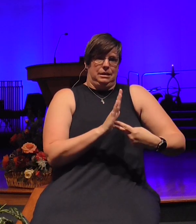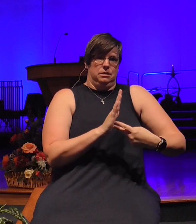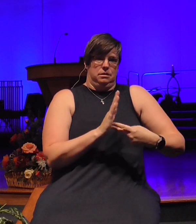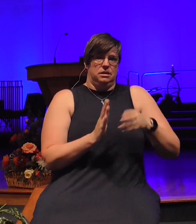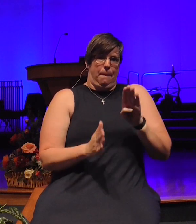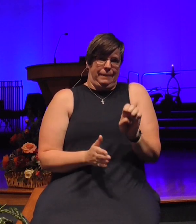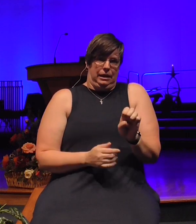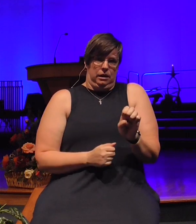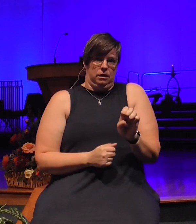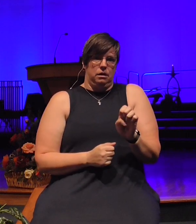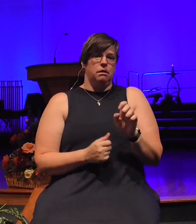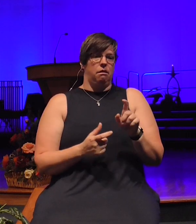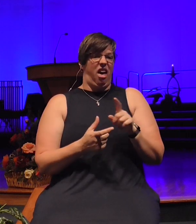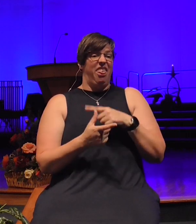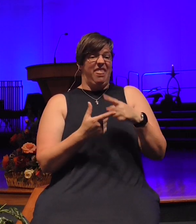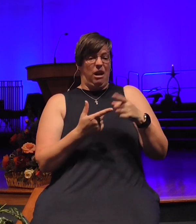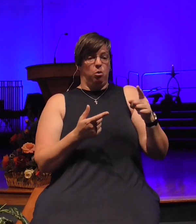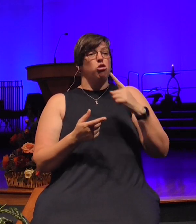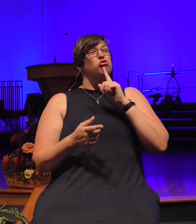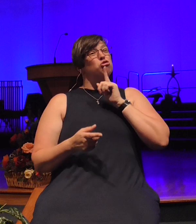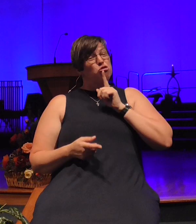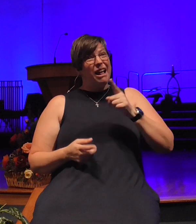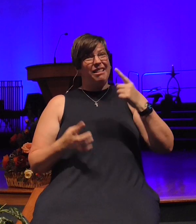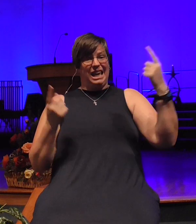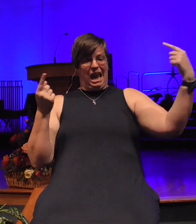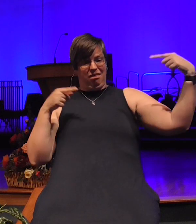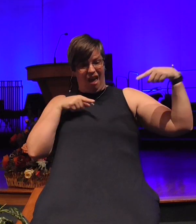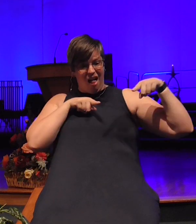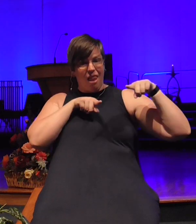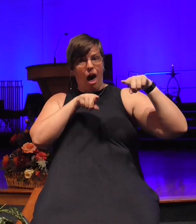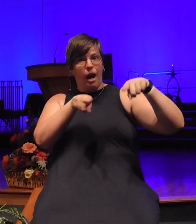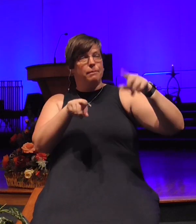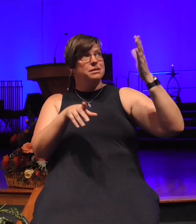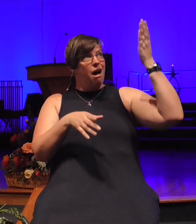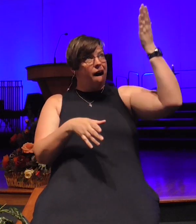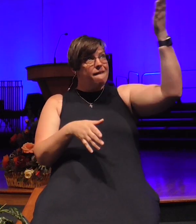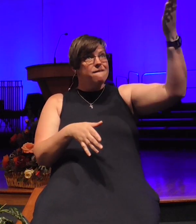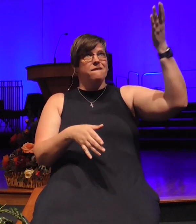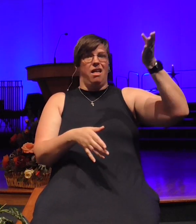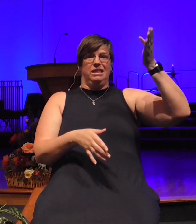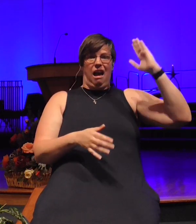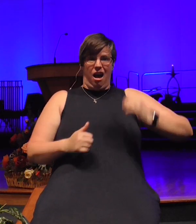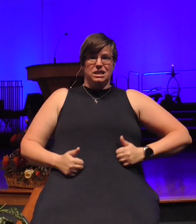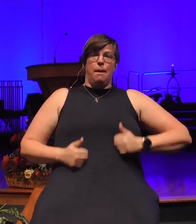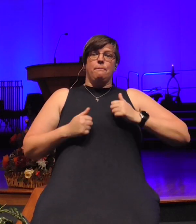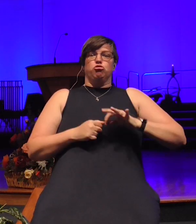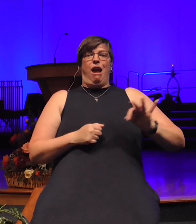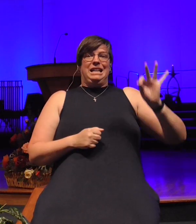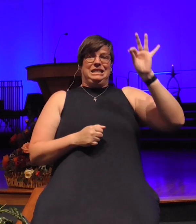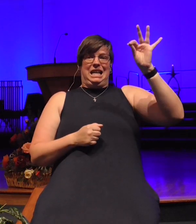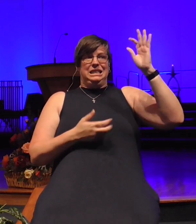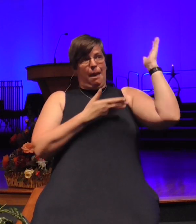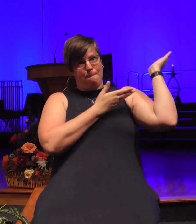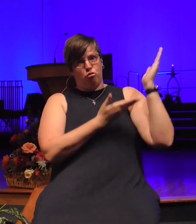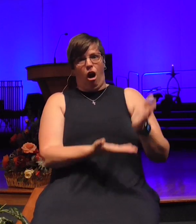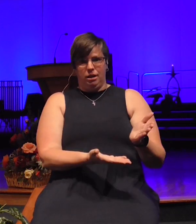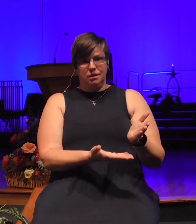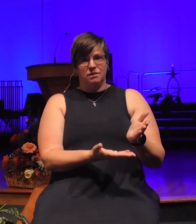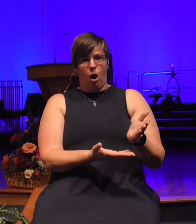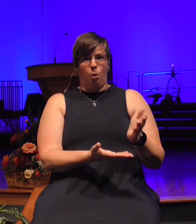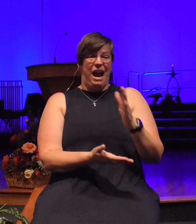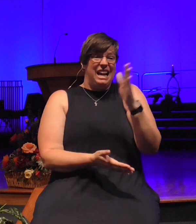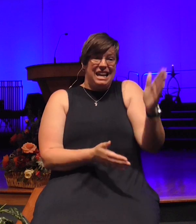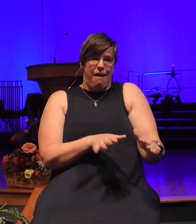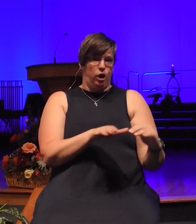that we truly live in alignment with that creative presence that brought us forth and which never